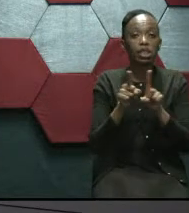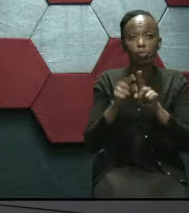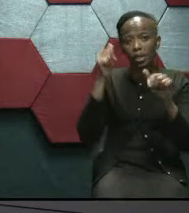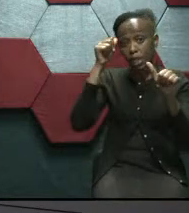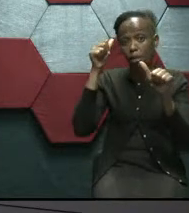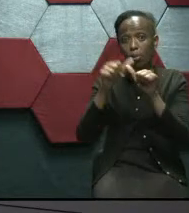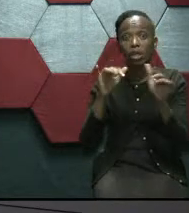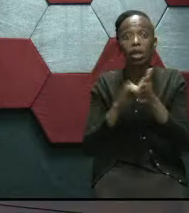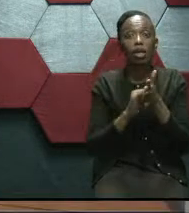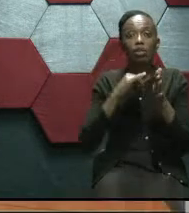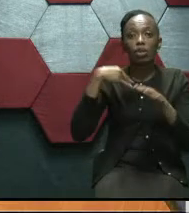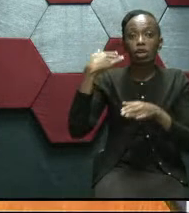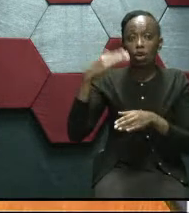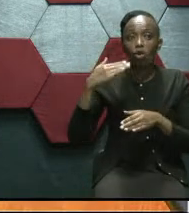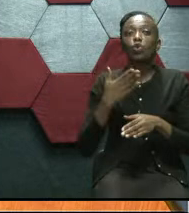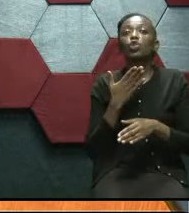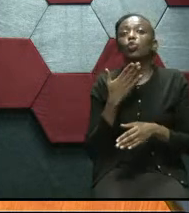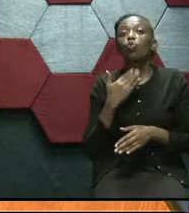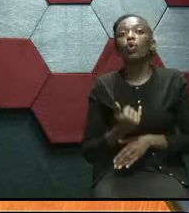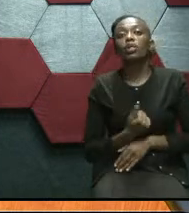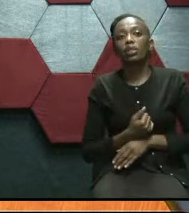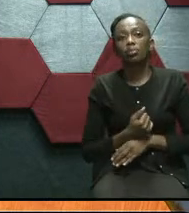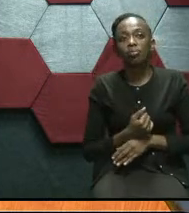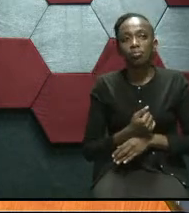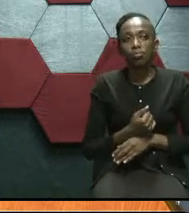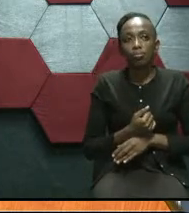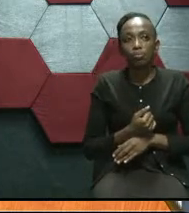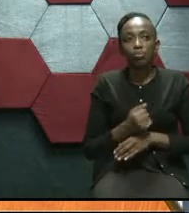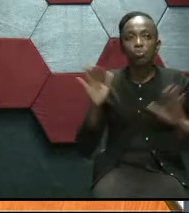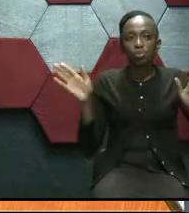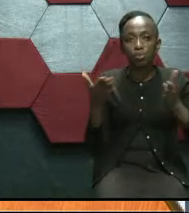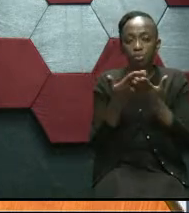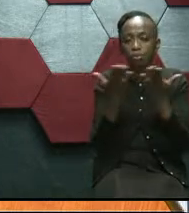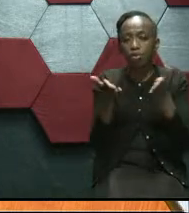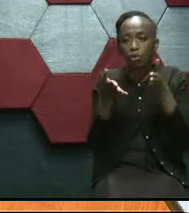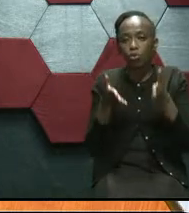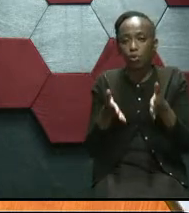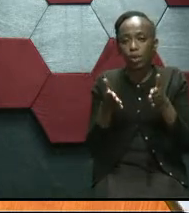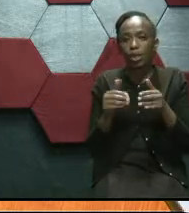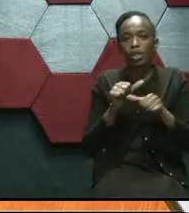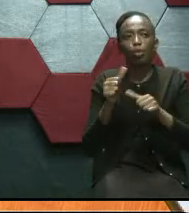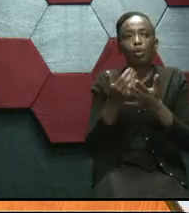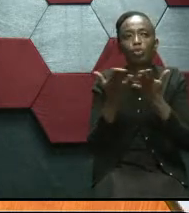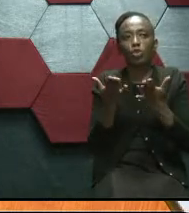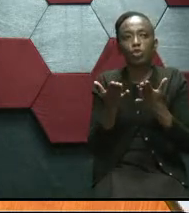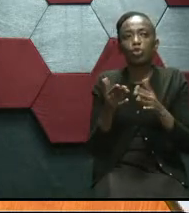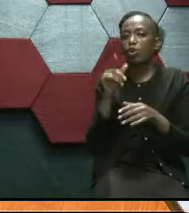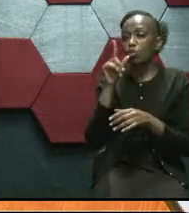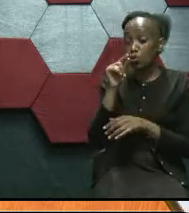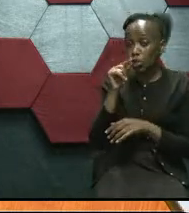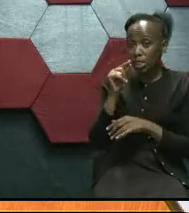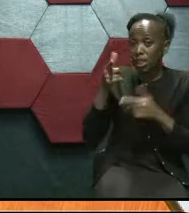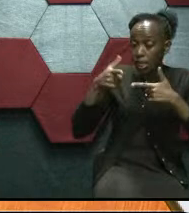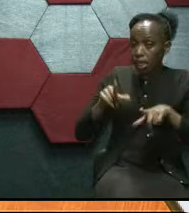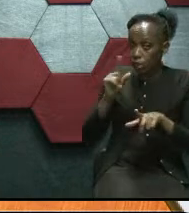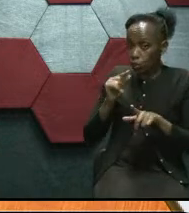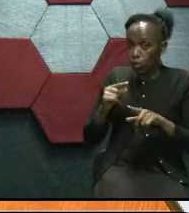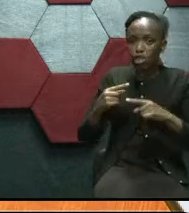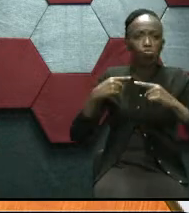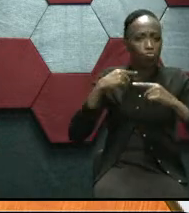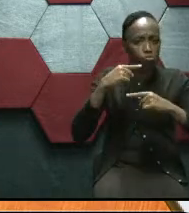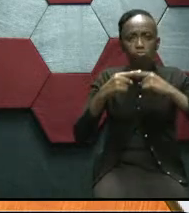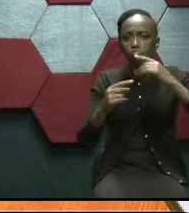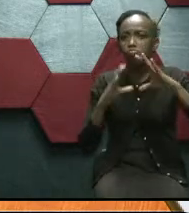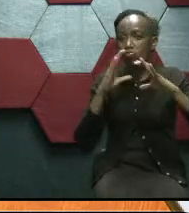reminder that we always we encourage you. Today is about you, so tweet. Let's tweet, let's keep the conversation